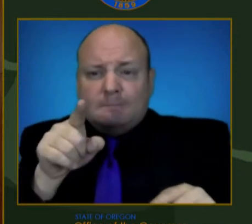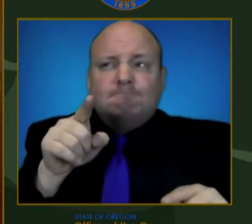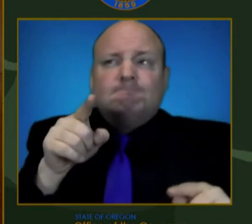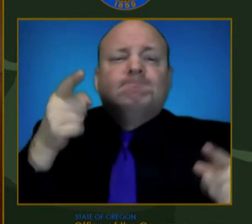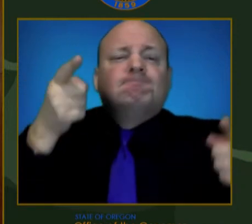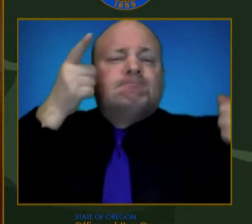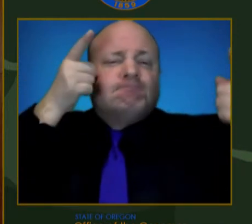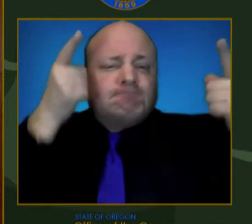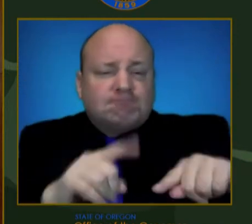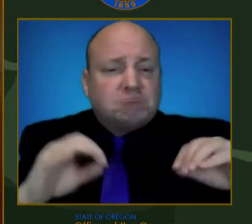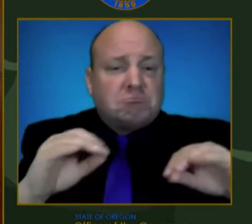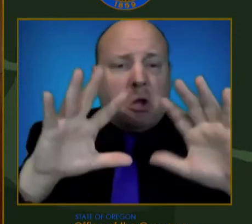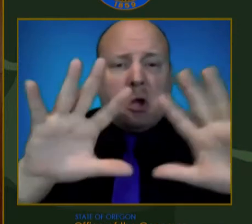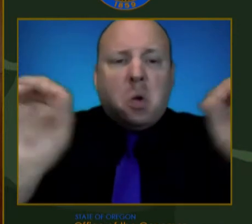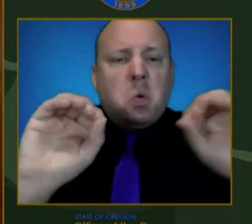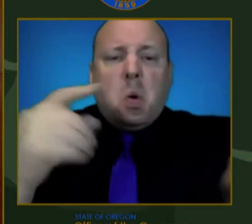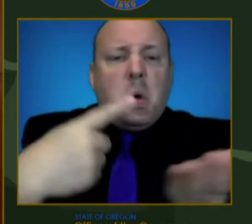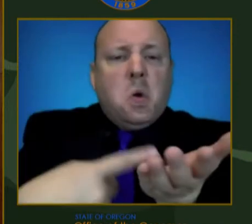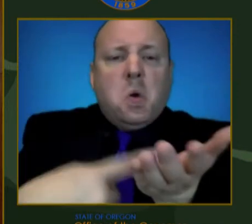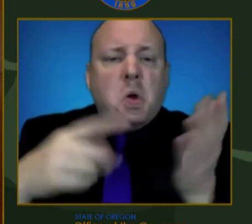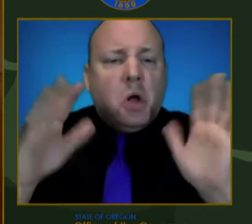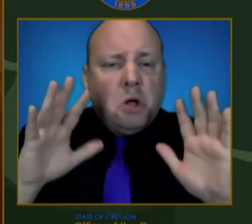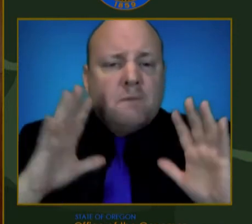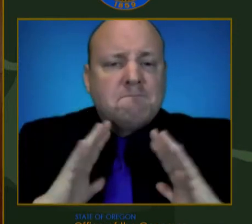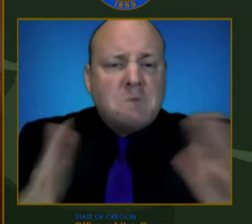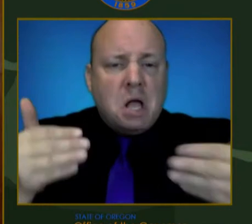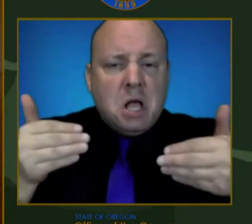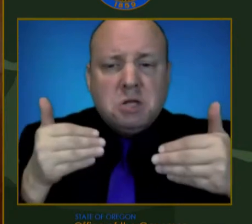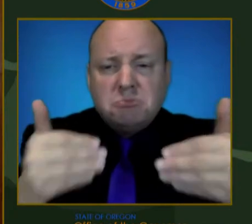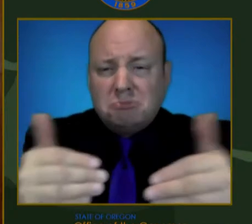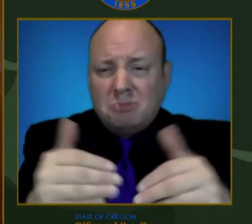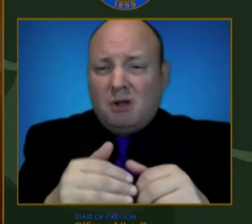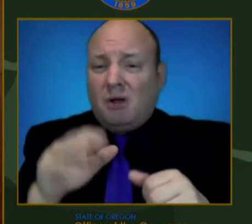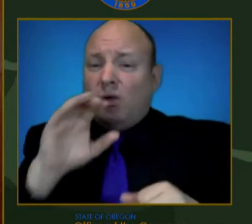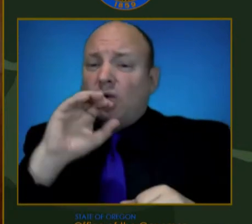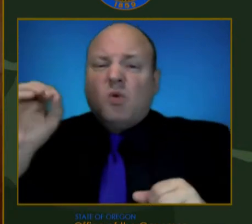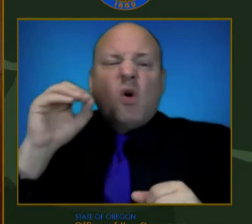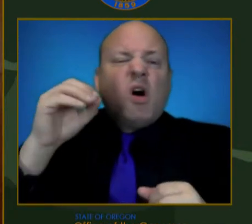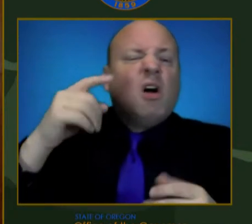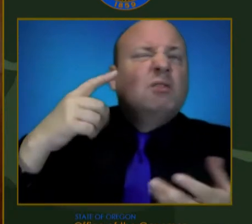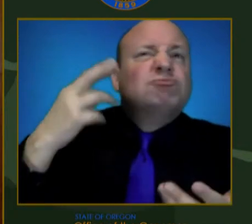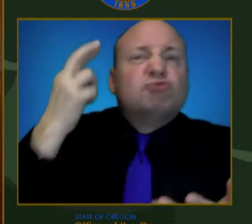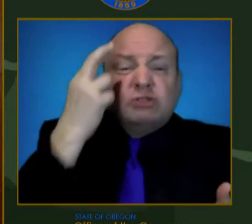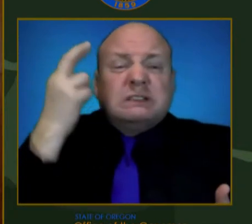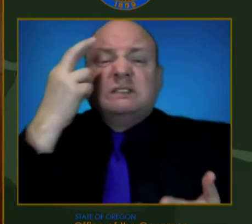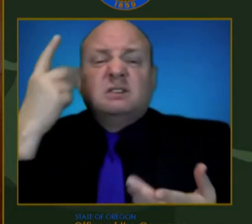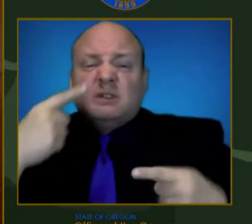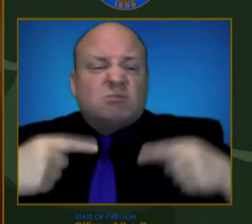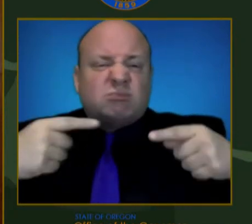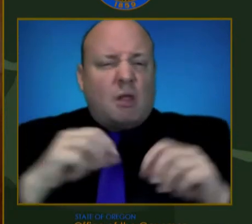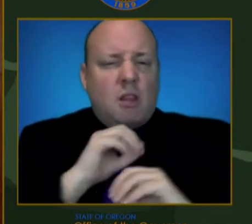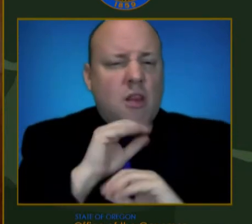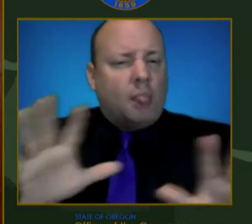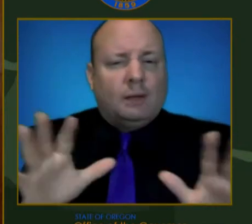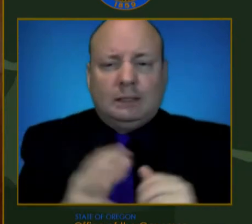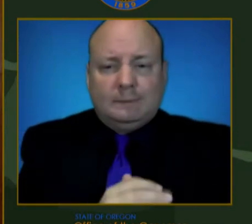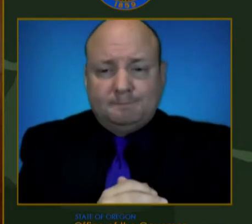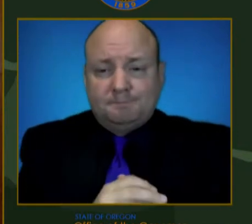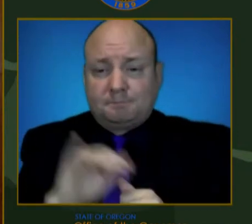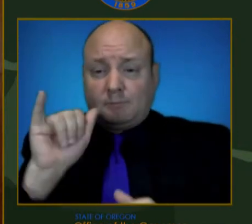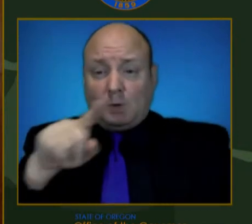agreement. As one of them said, "There's no reason to fight forever on these issues. That doesn't serve